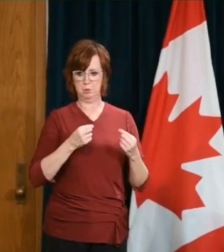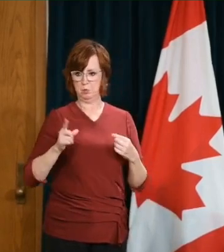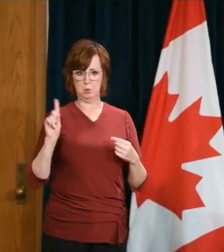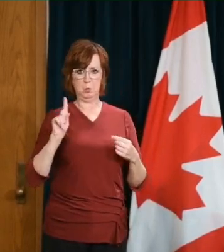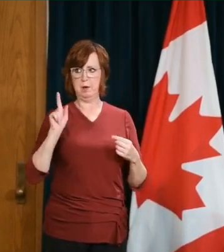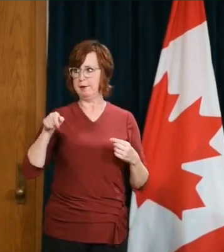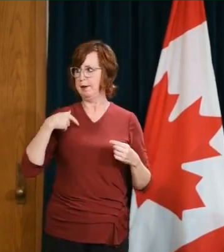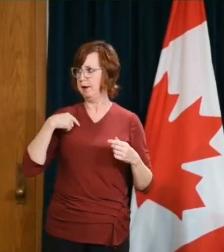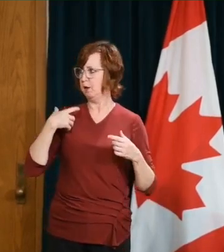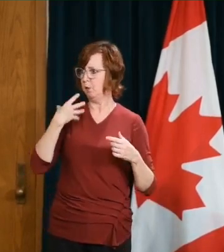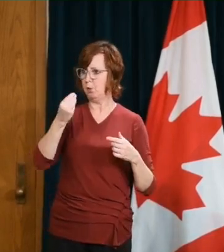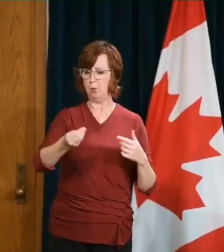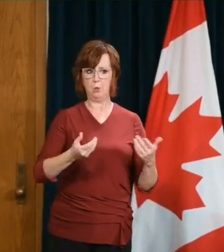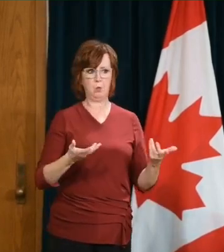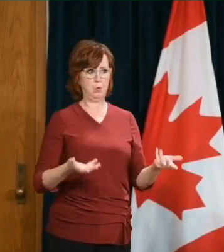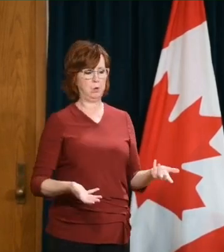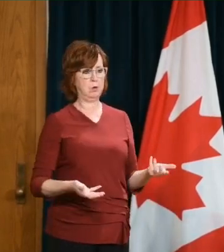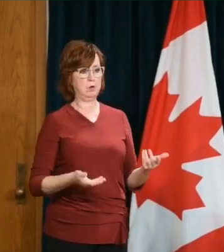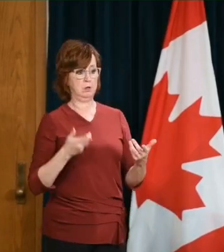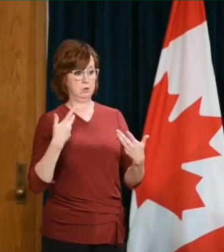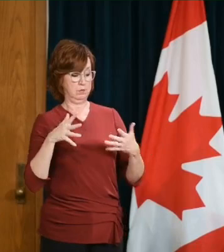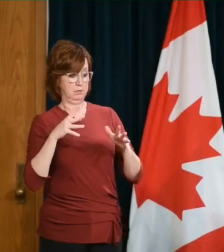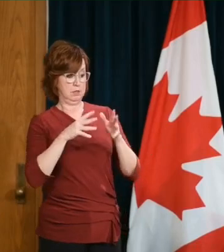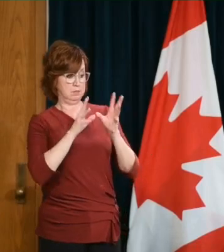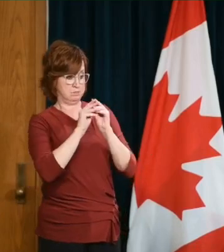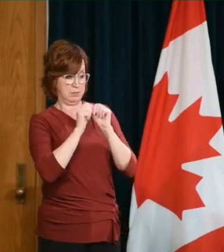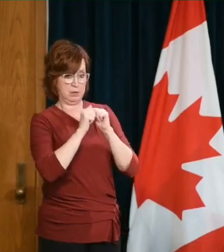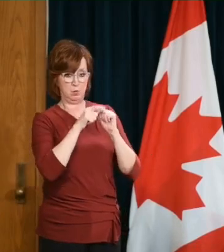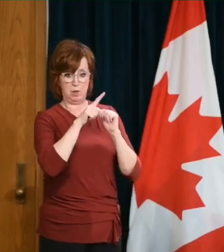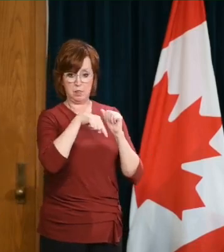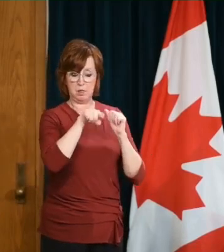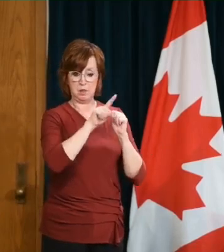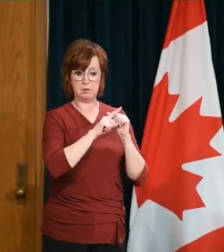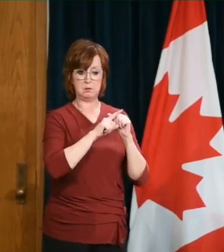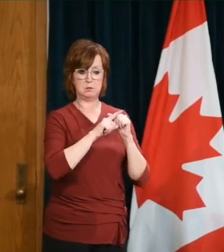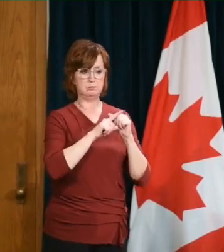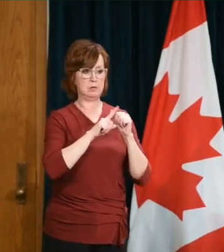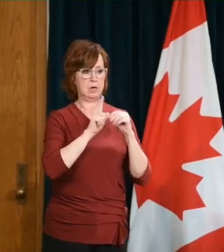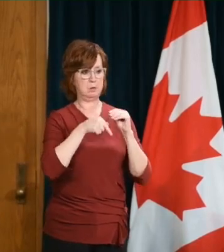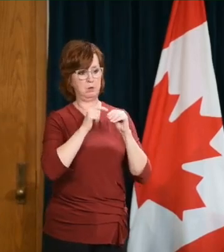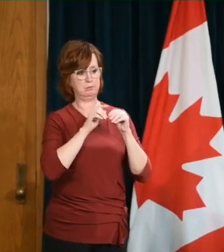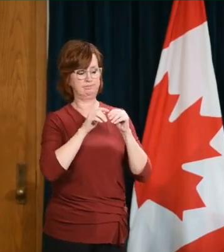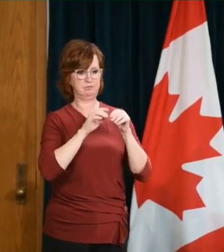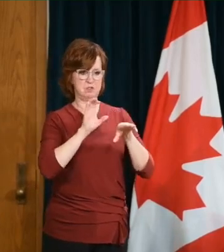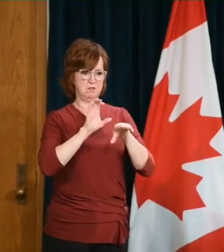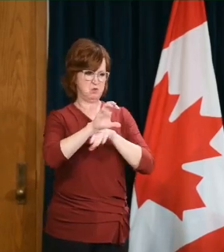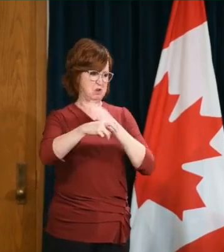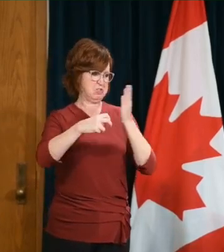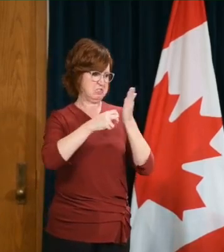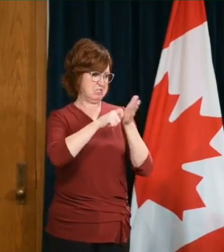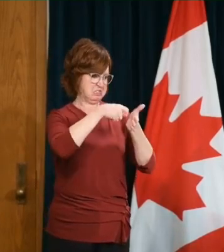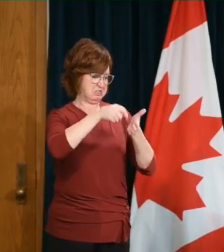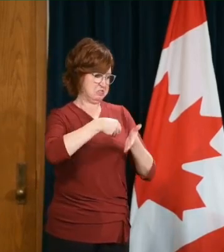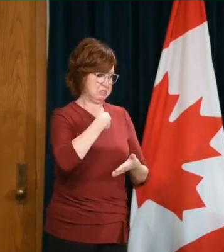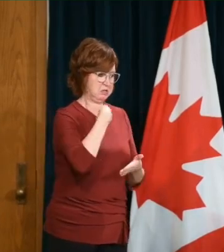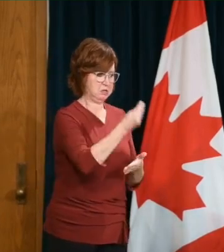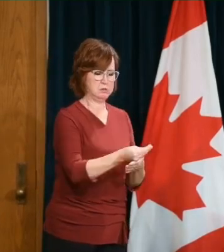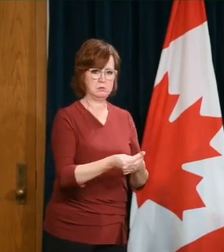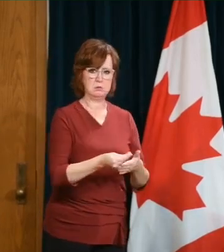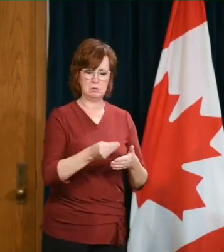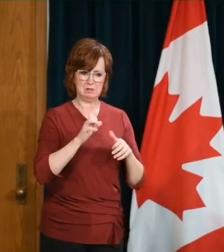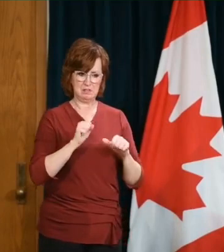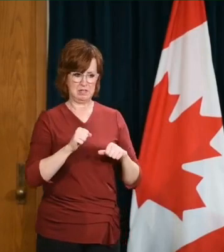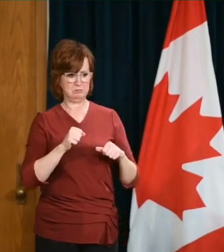police about enforcement measures and maybe being more on the compassionate side, given that some of these people may not have